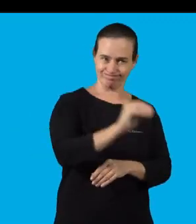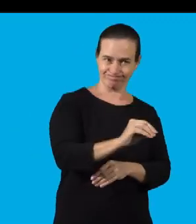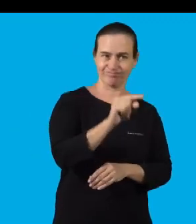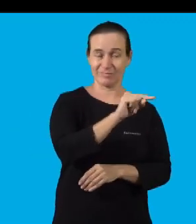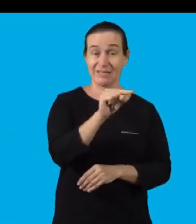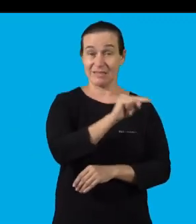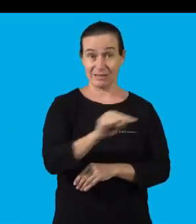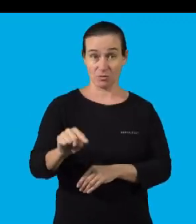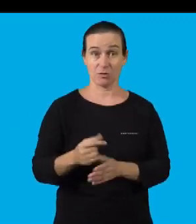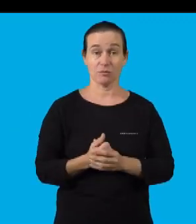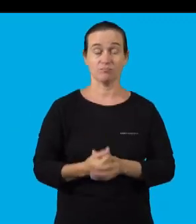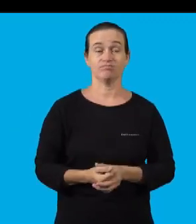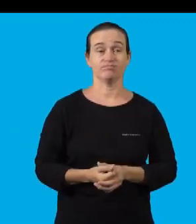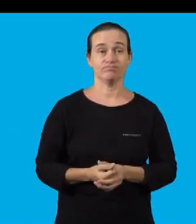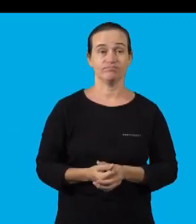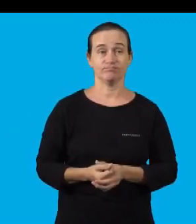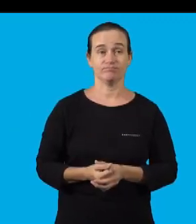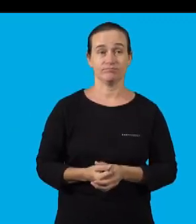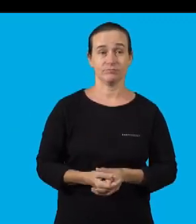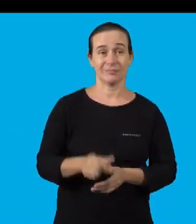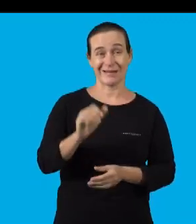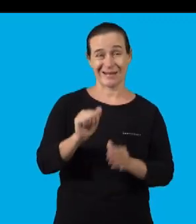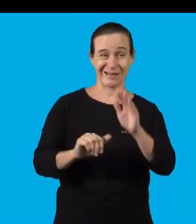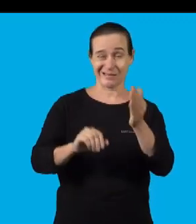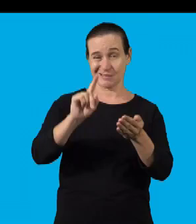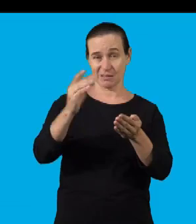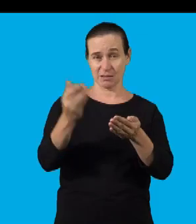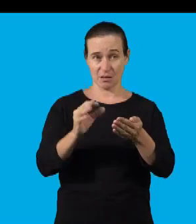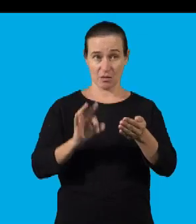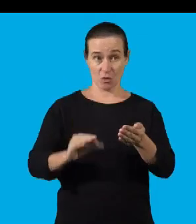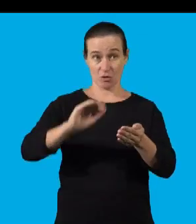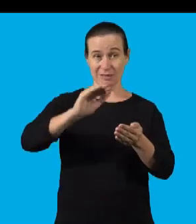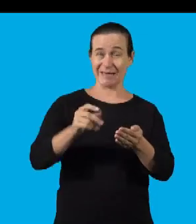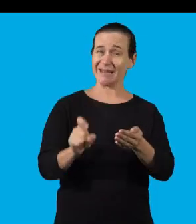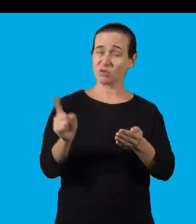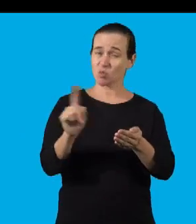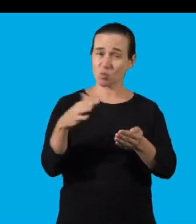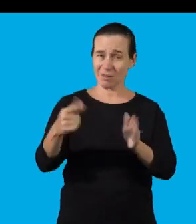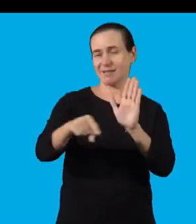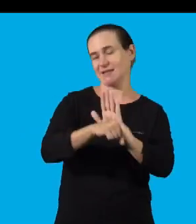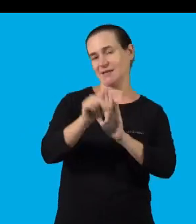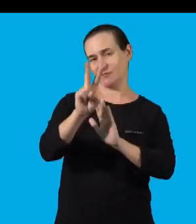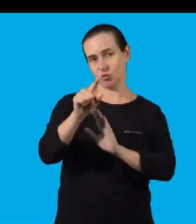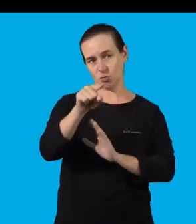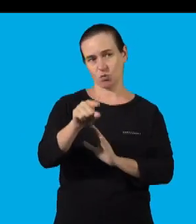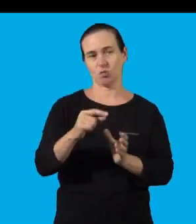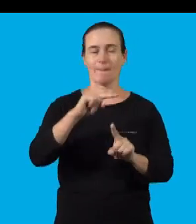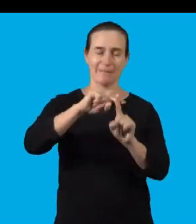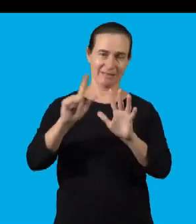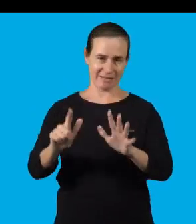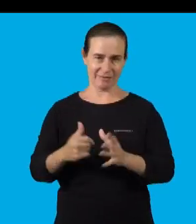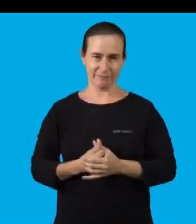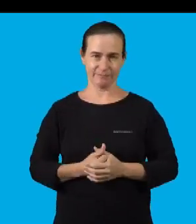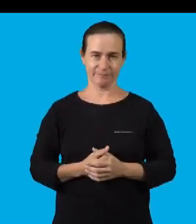given, and that is 10 for the value of y, and then for the value of x, of course, that's going to be a